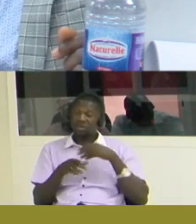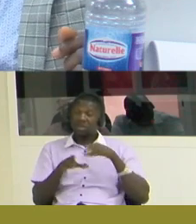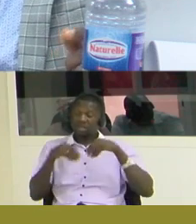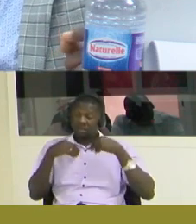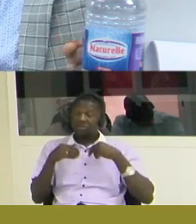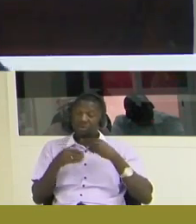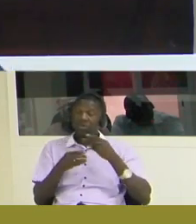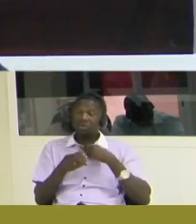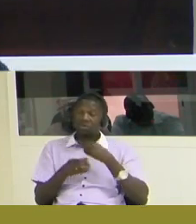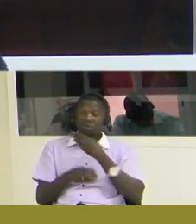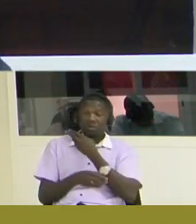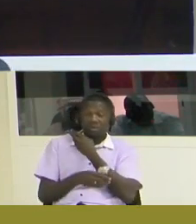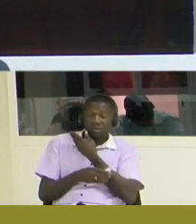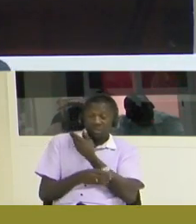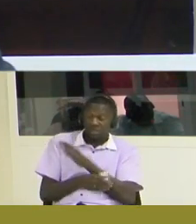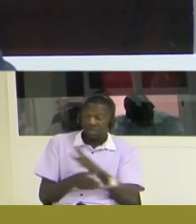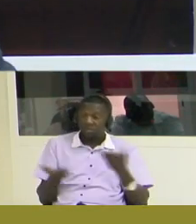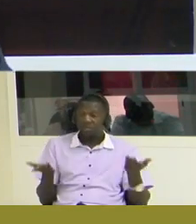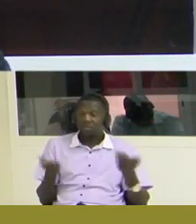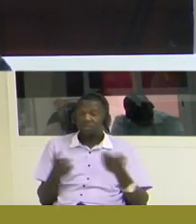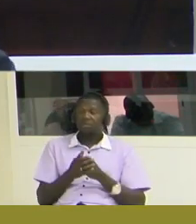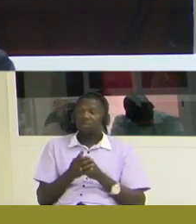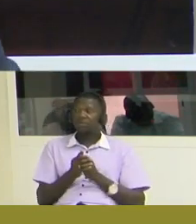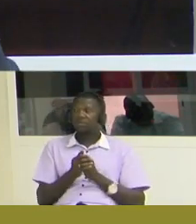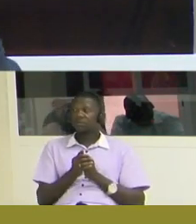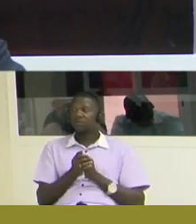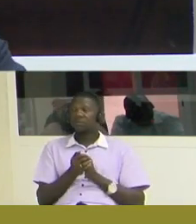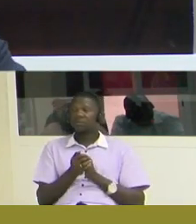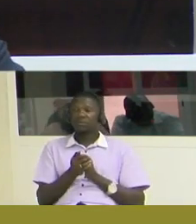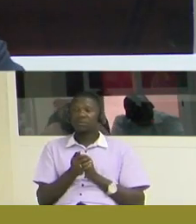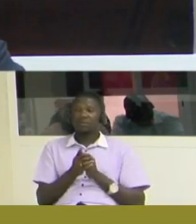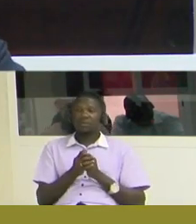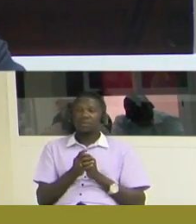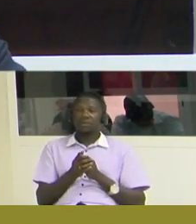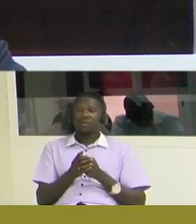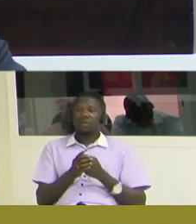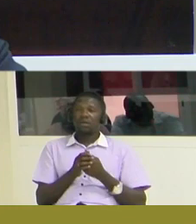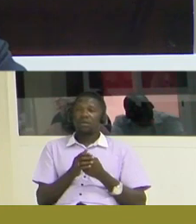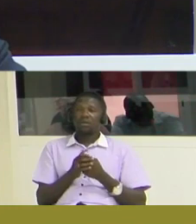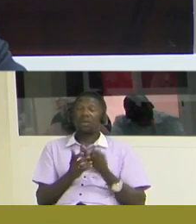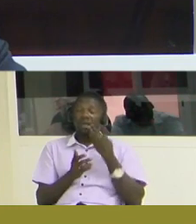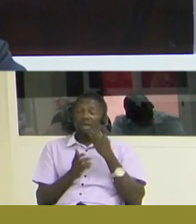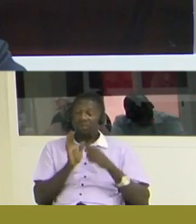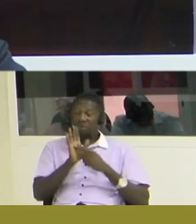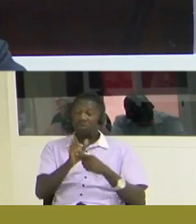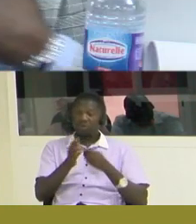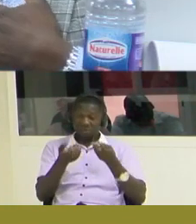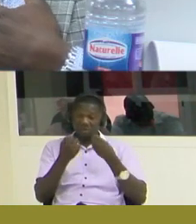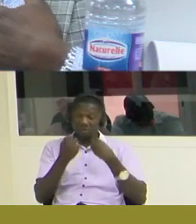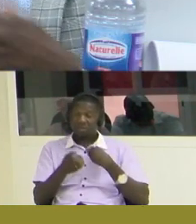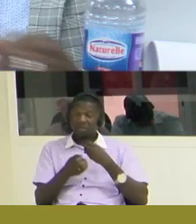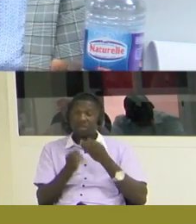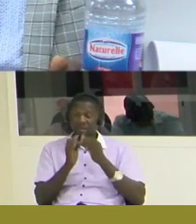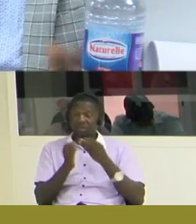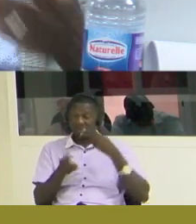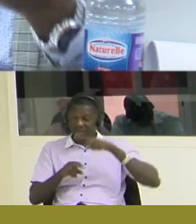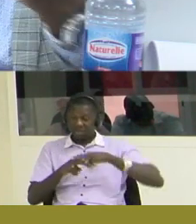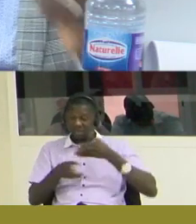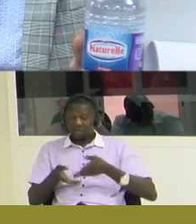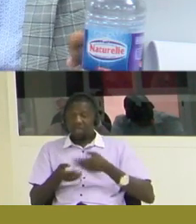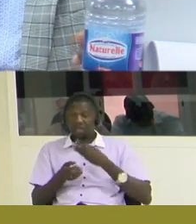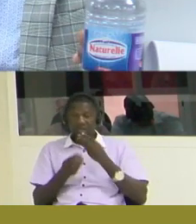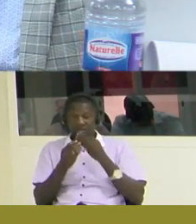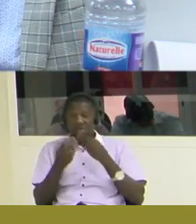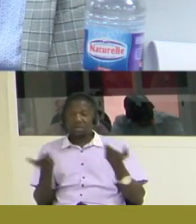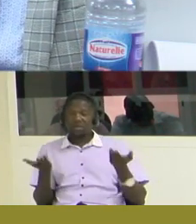want to put words in my mouth like I told you on the first day come and sit here and give my testimony but no I put them in your mouth I don't see them for you no